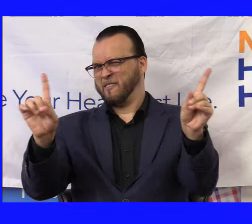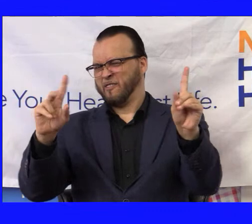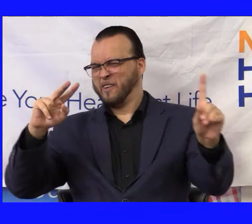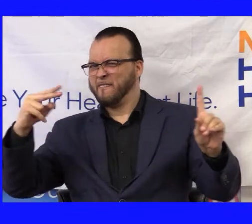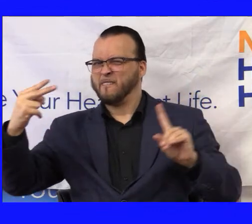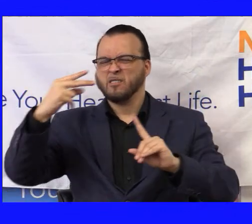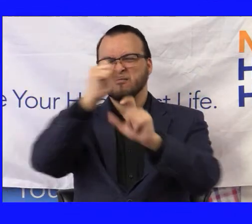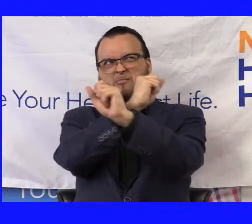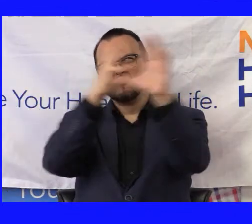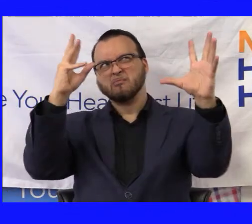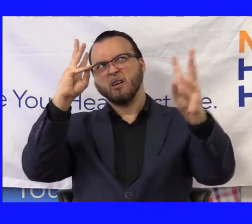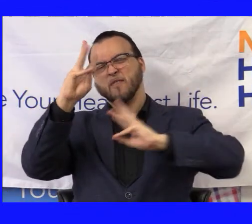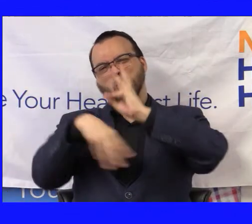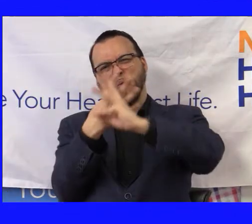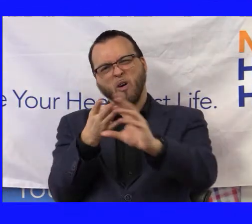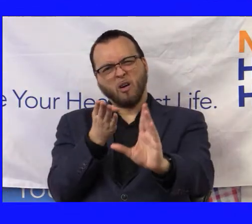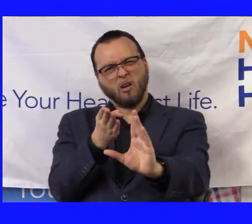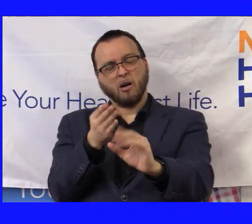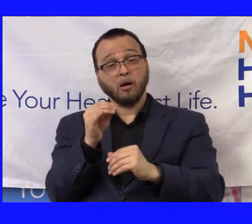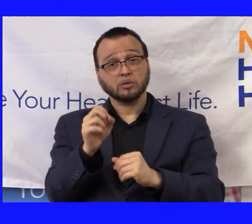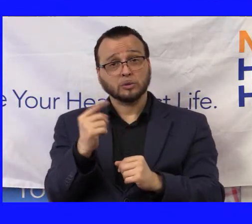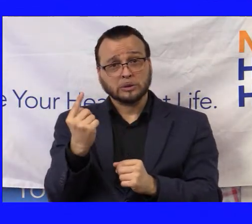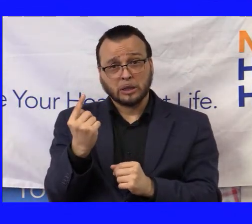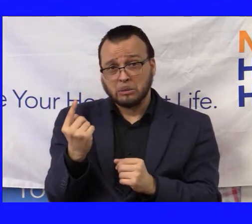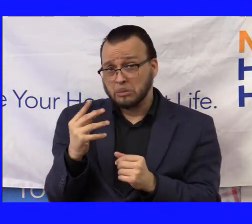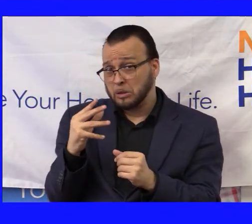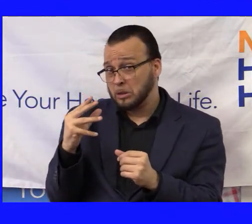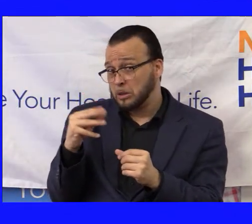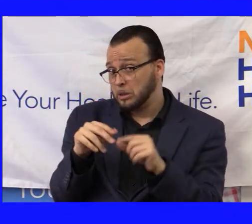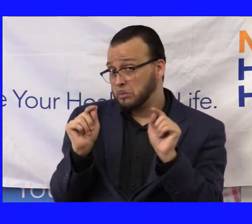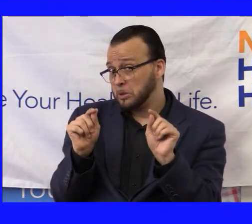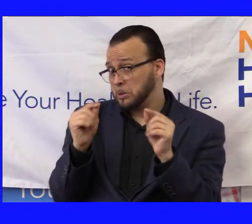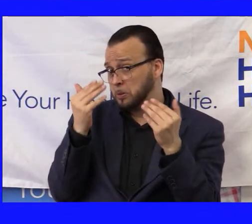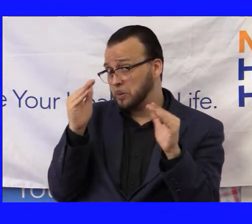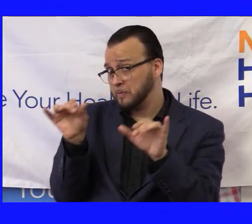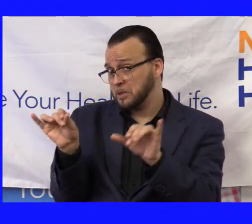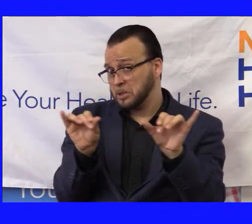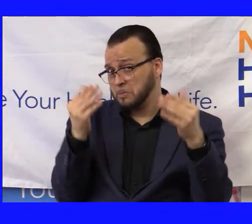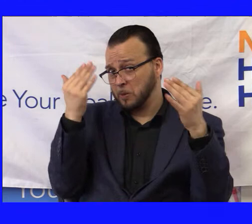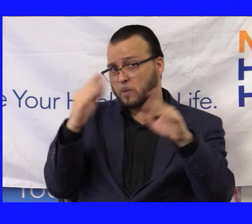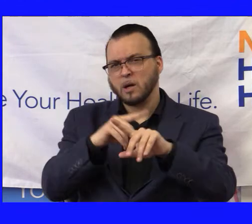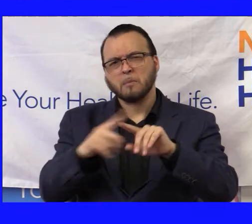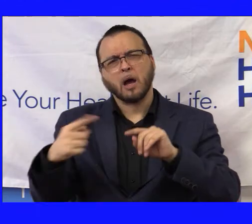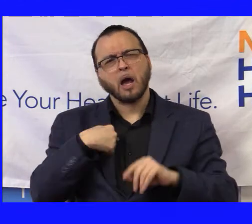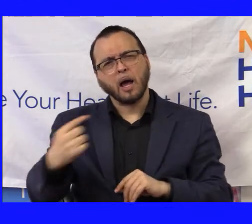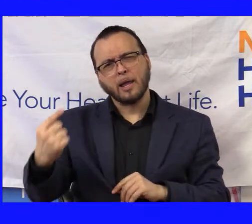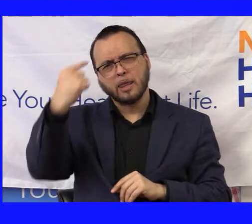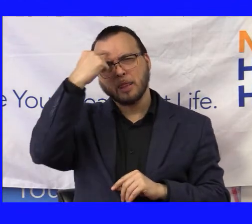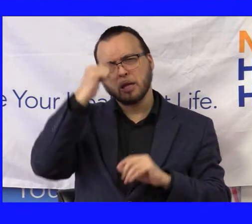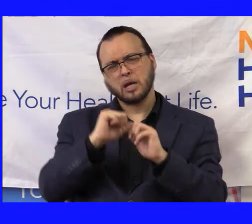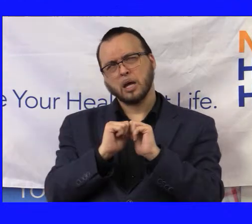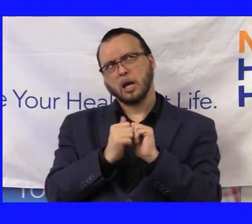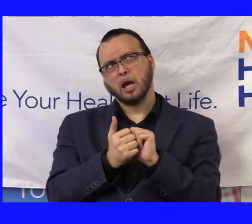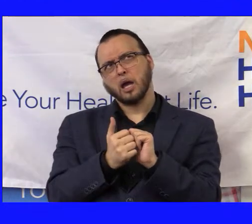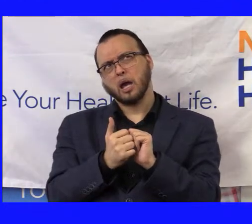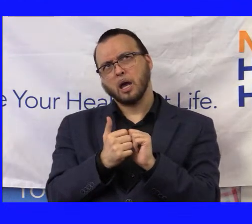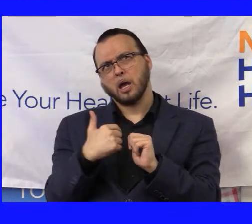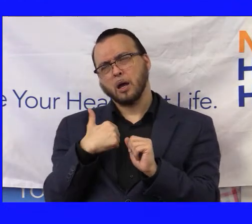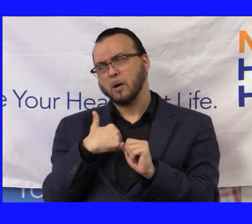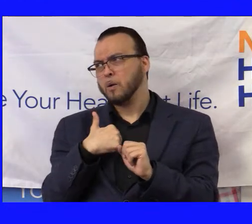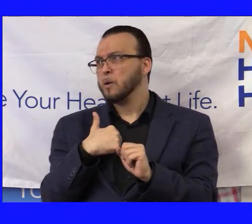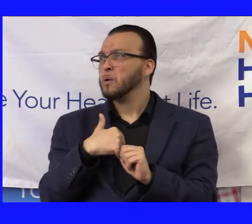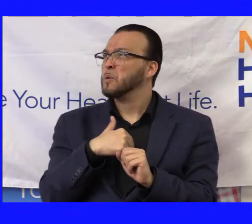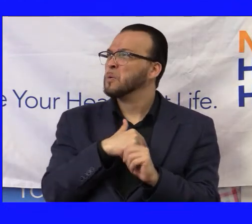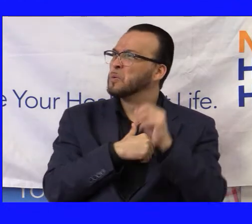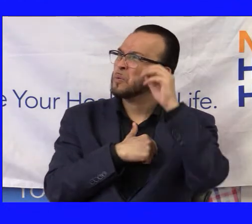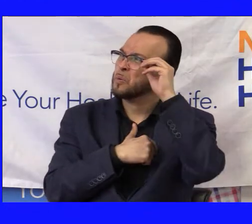So I don't know if there is something at play here similarly, but I think, the way that we evaluate, the